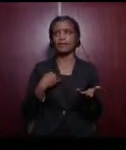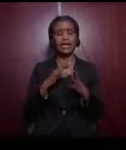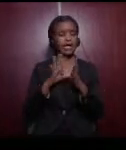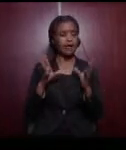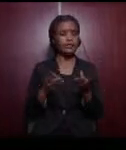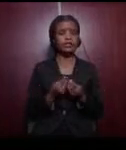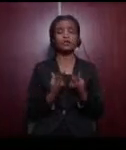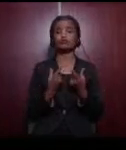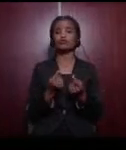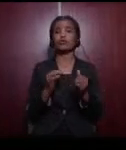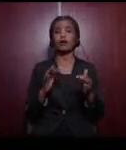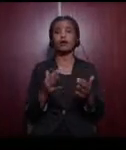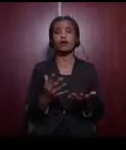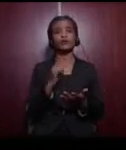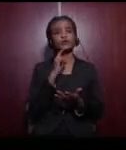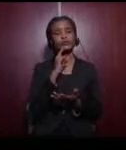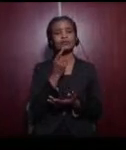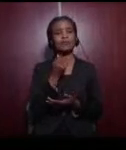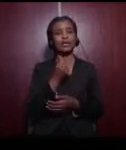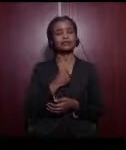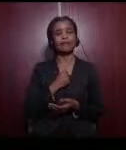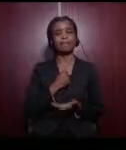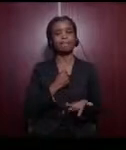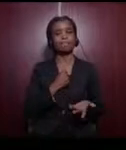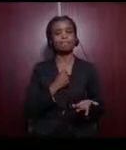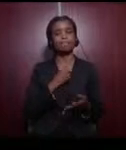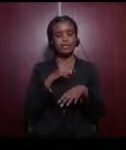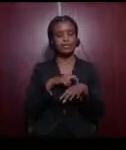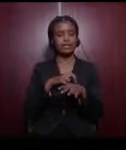I need help because I